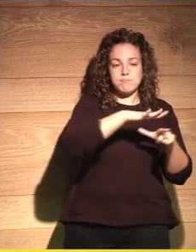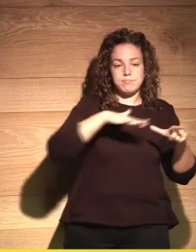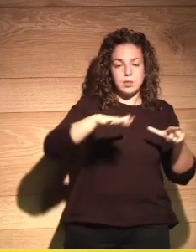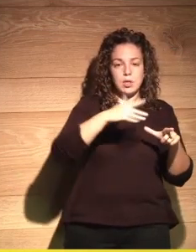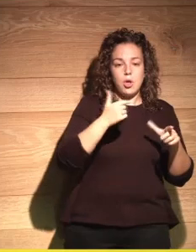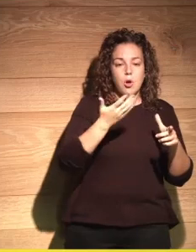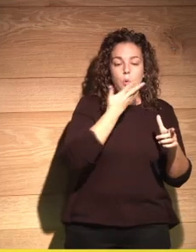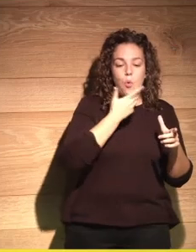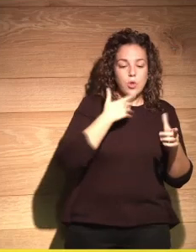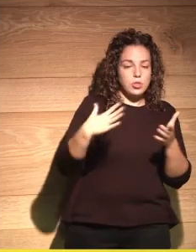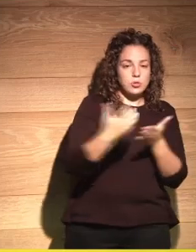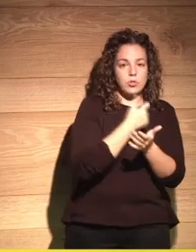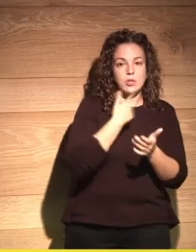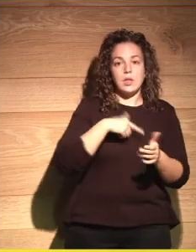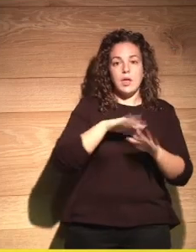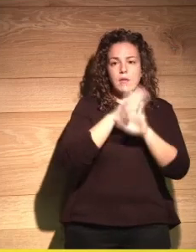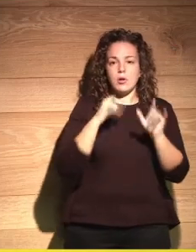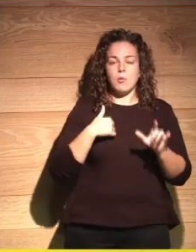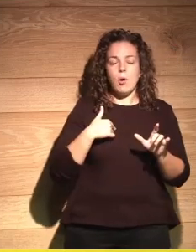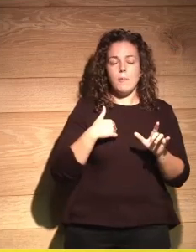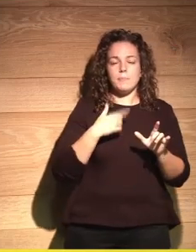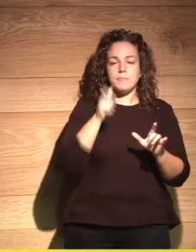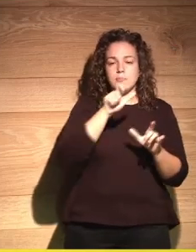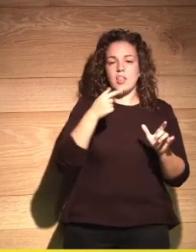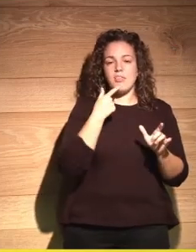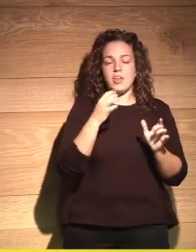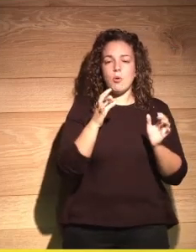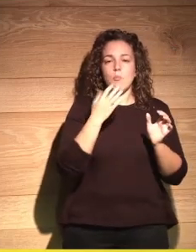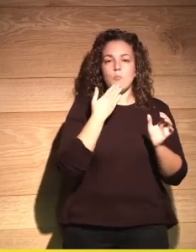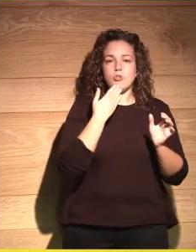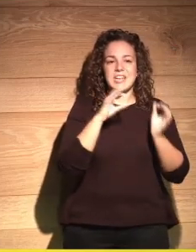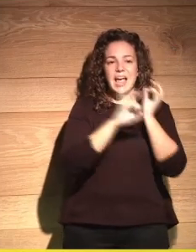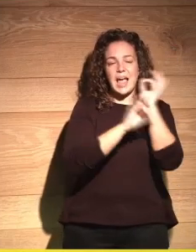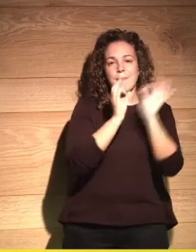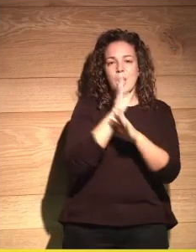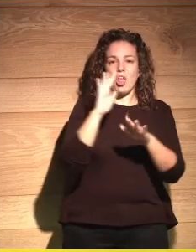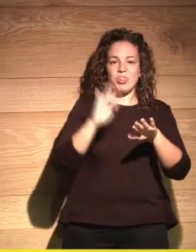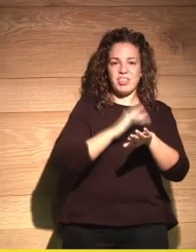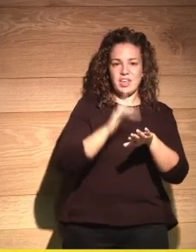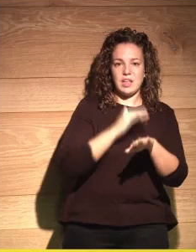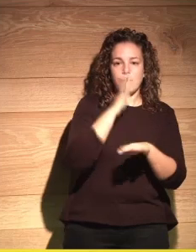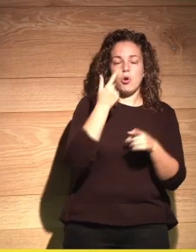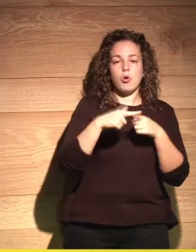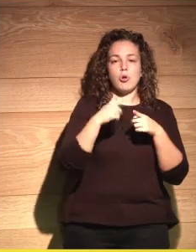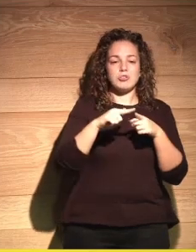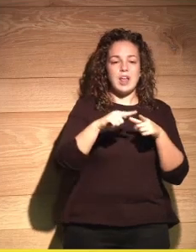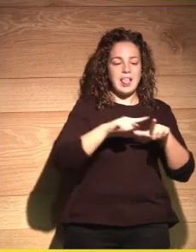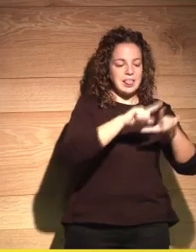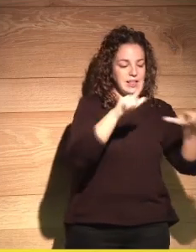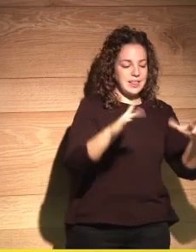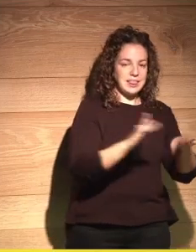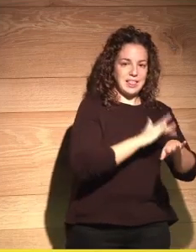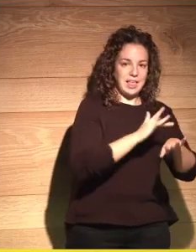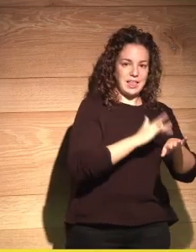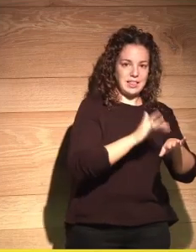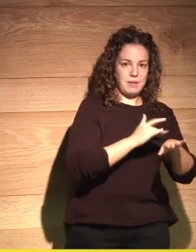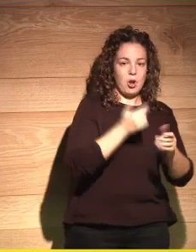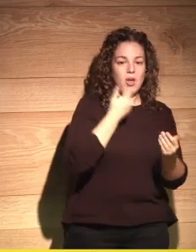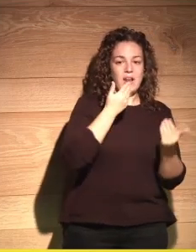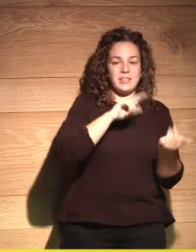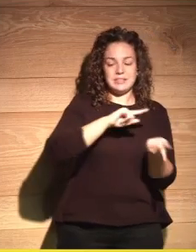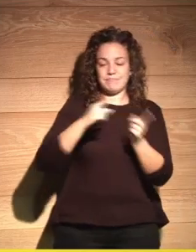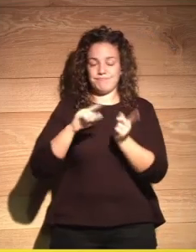twin. It's really a twin of the physical space. So it's this whole dream that the map becomes a one-to-one copy. Everything which